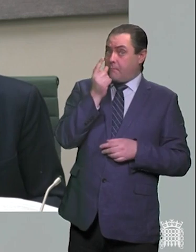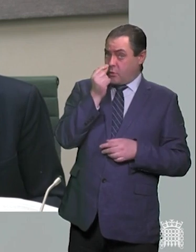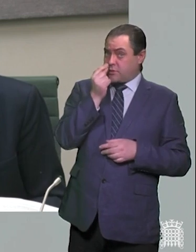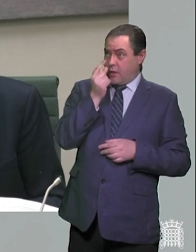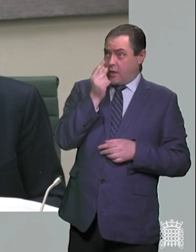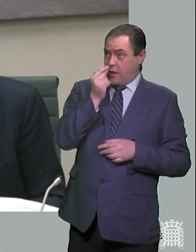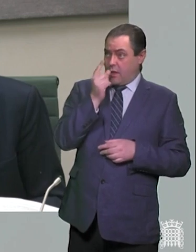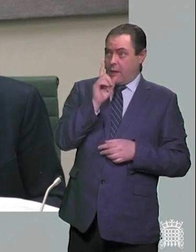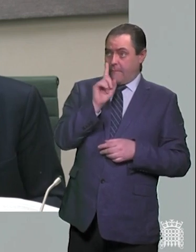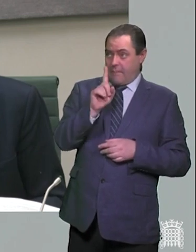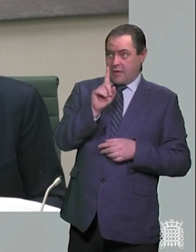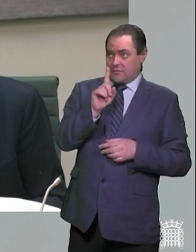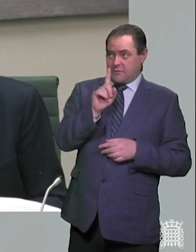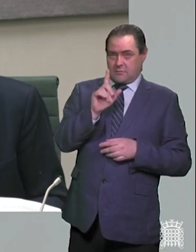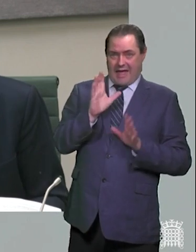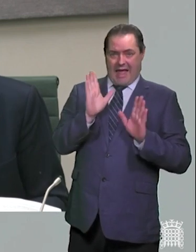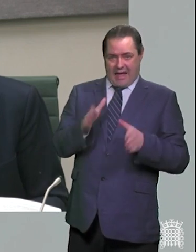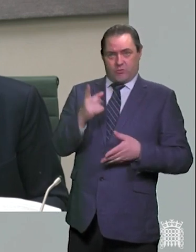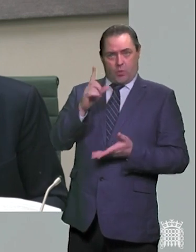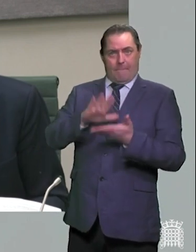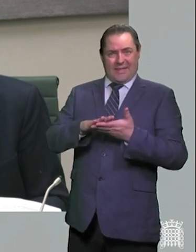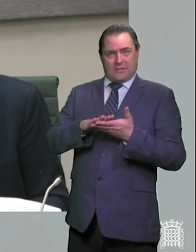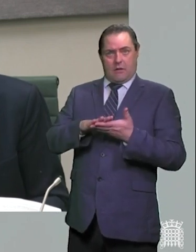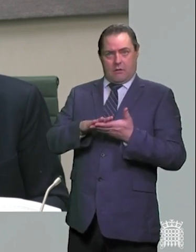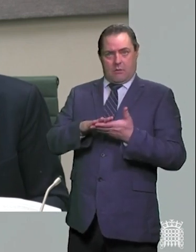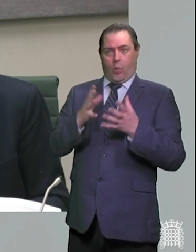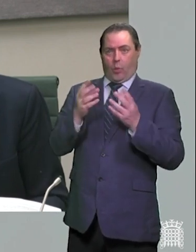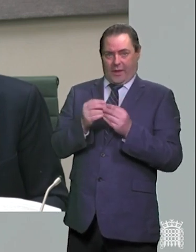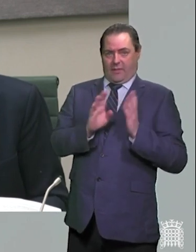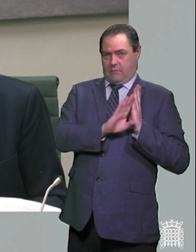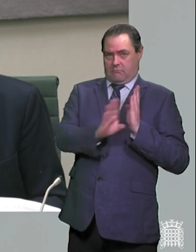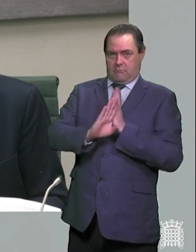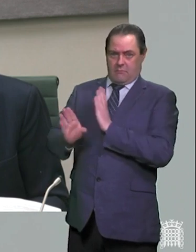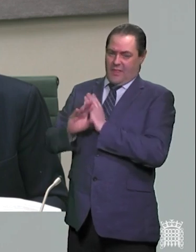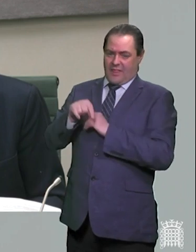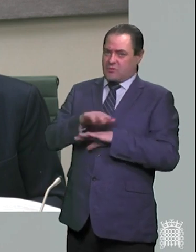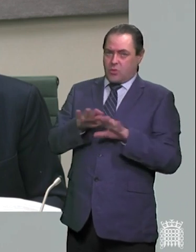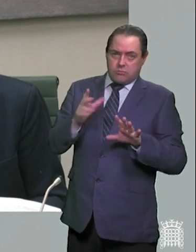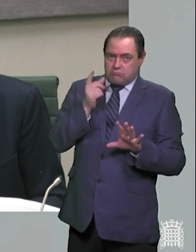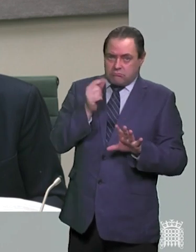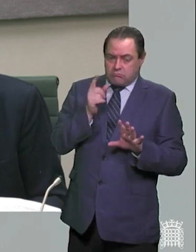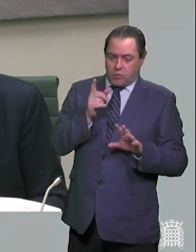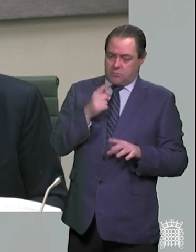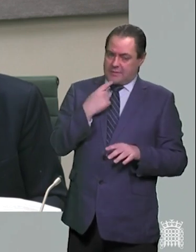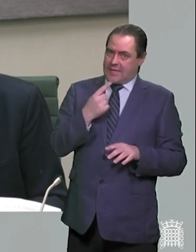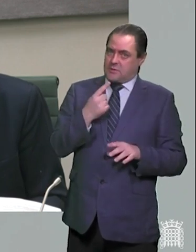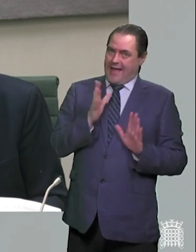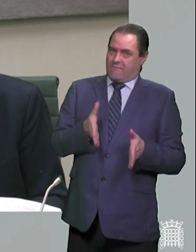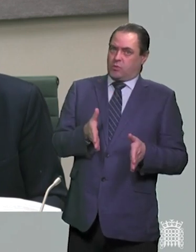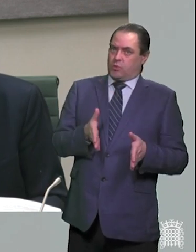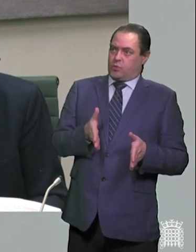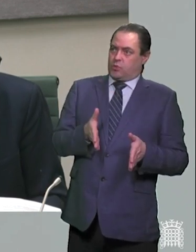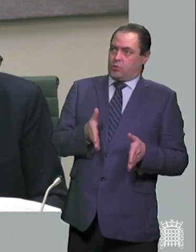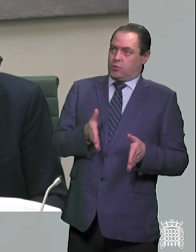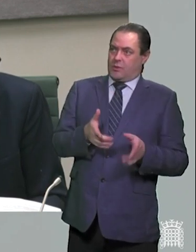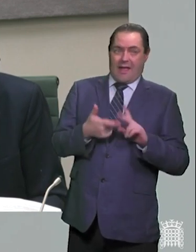respect of less than 1 metre where mitigations are obligatory. That's not wherever possible. It doesn't say mitigations wherever possible. They are